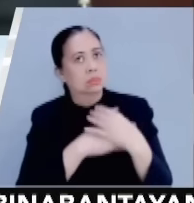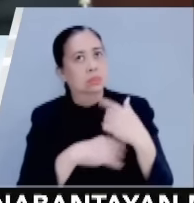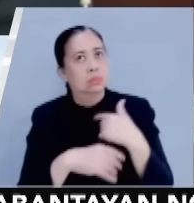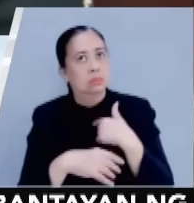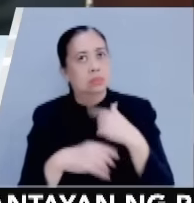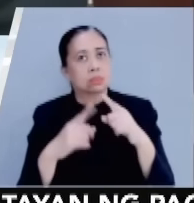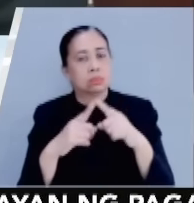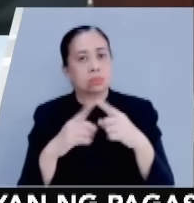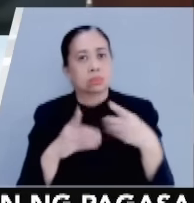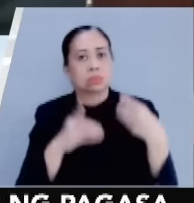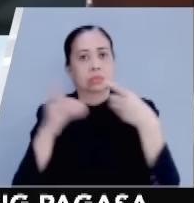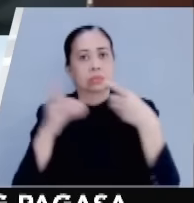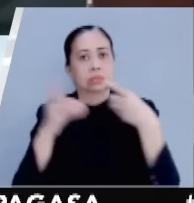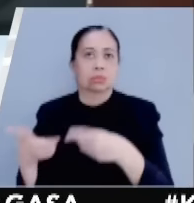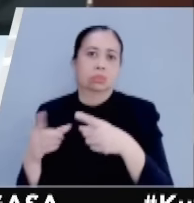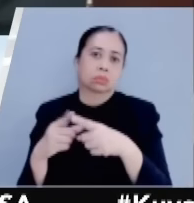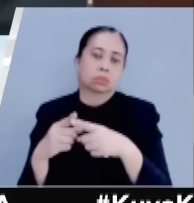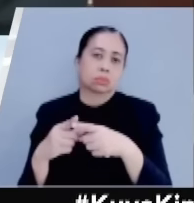donate it